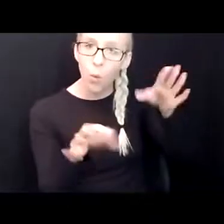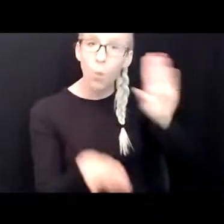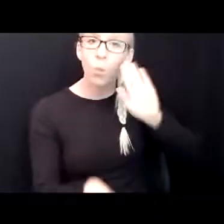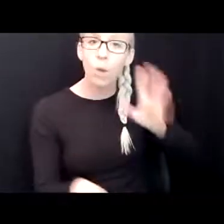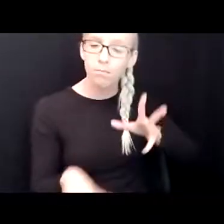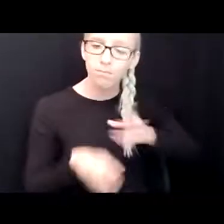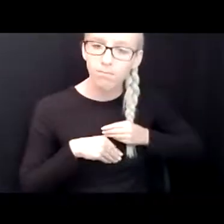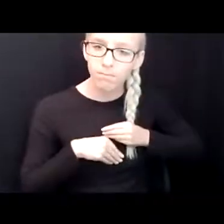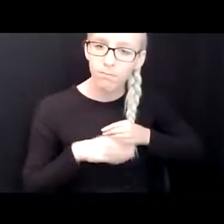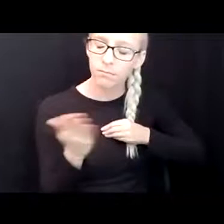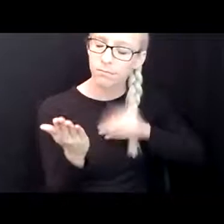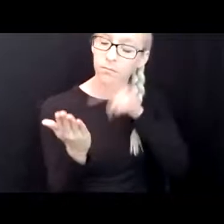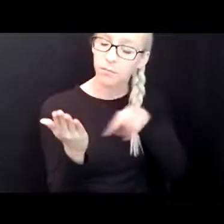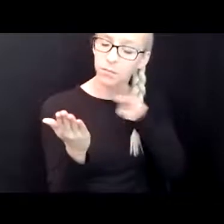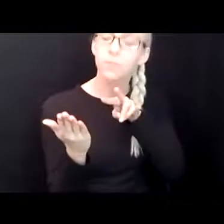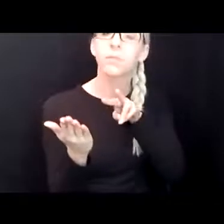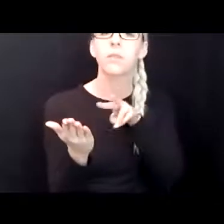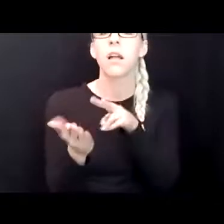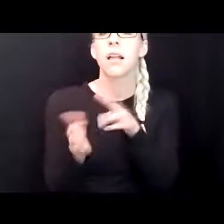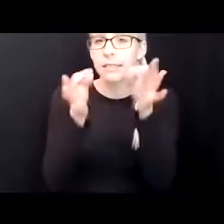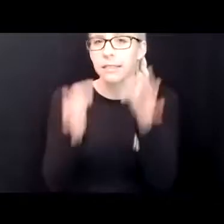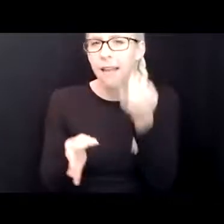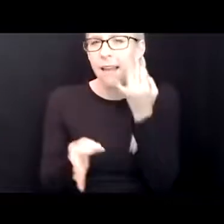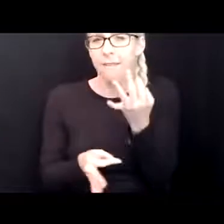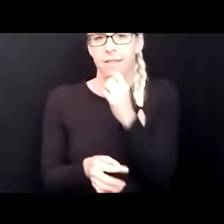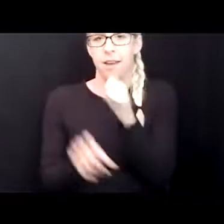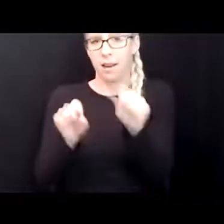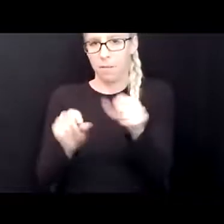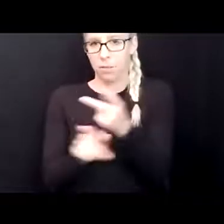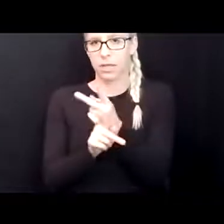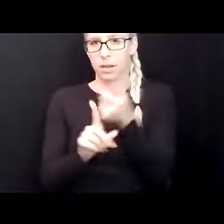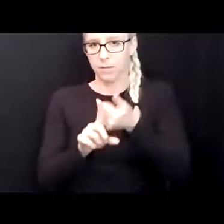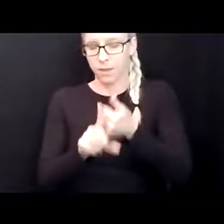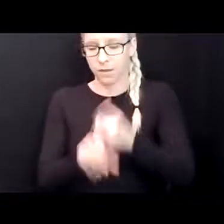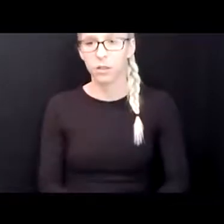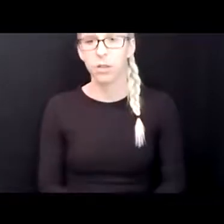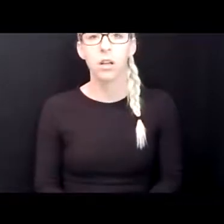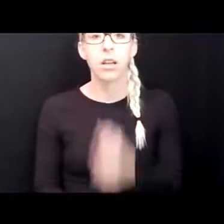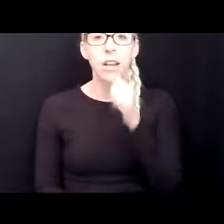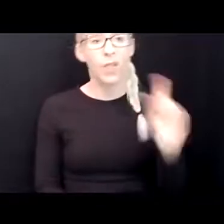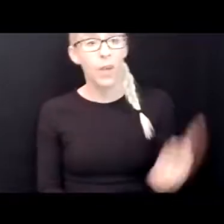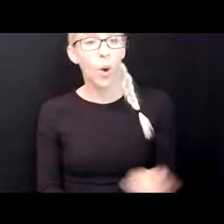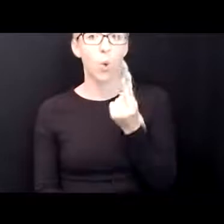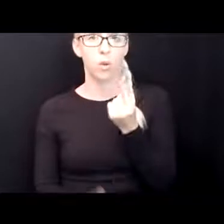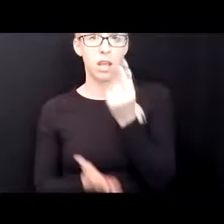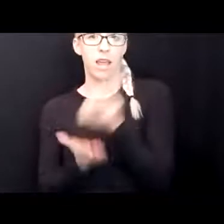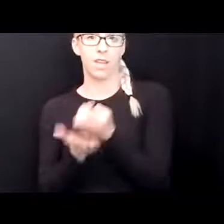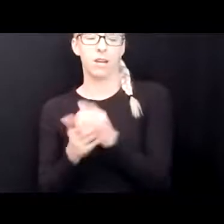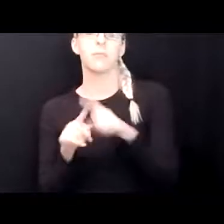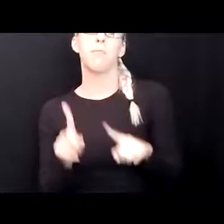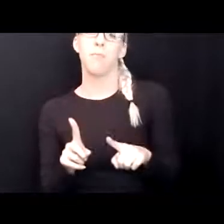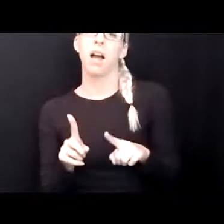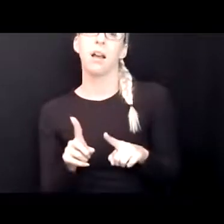is incapacitated. So it's not the only evidence, but it's certainly a big piece of it. Some of the protections